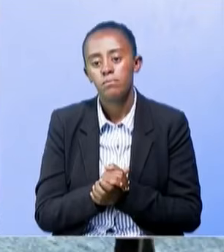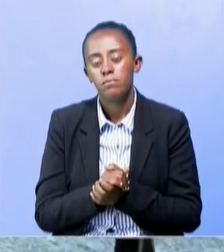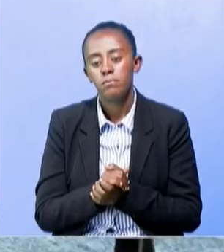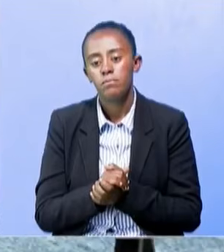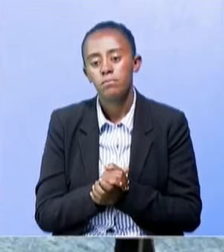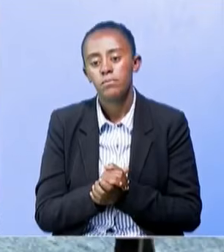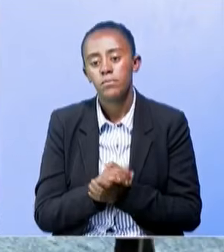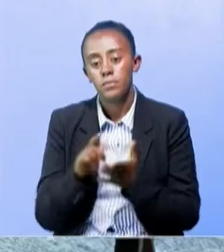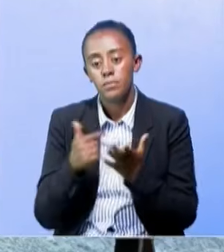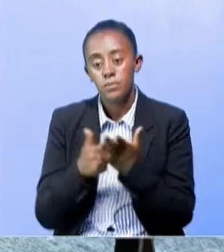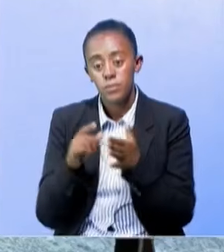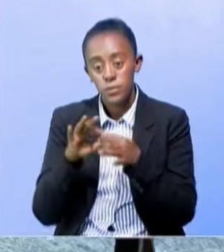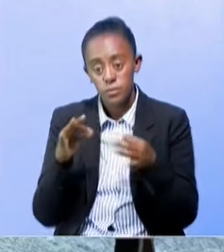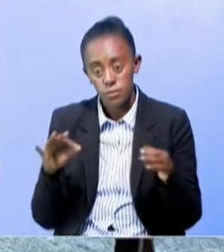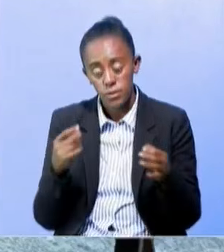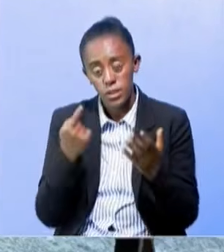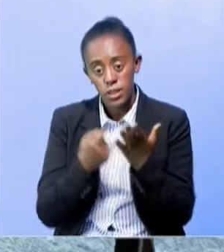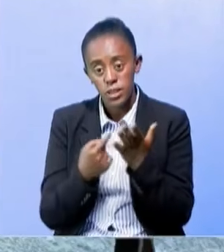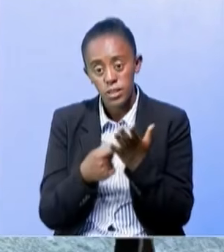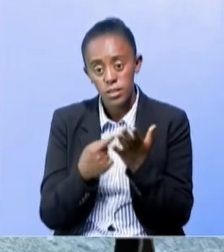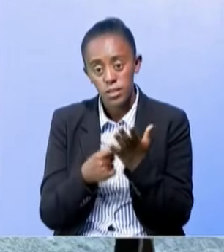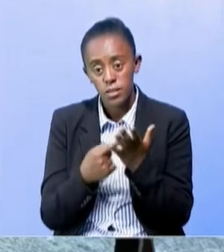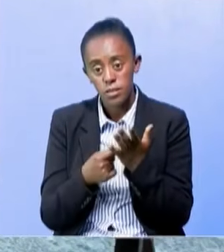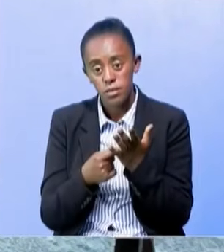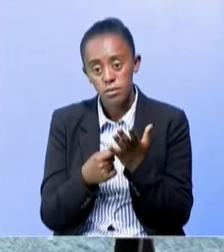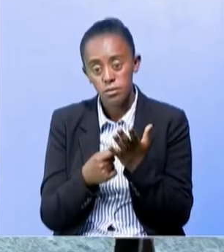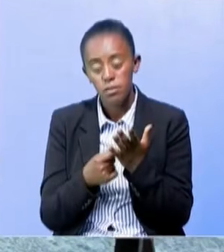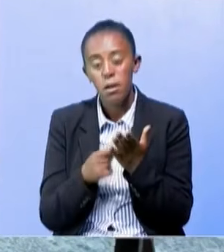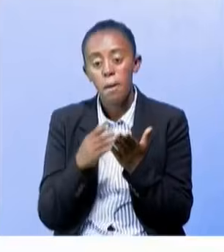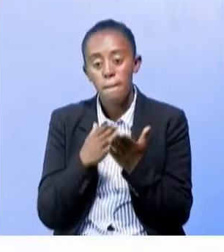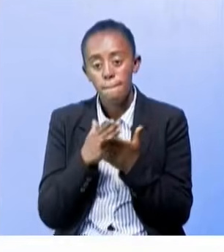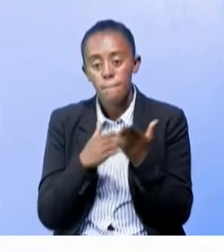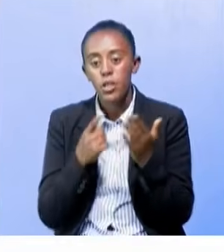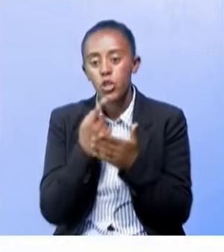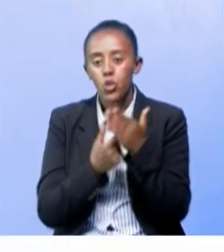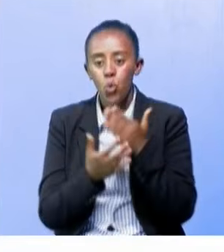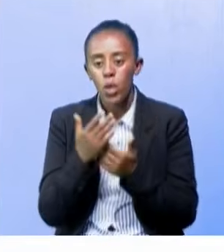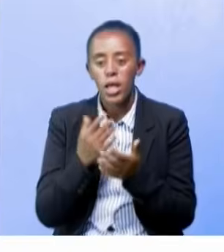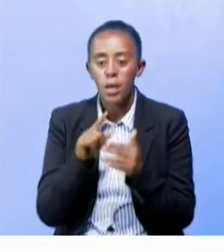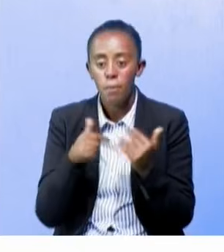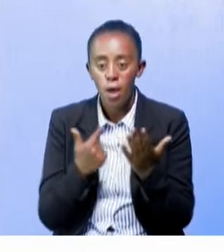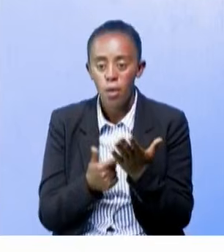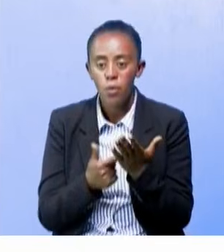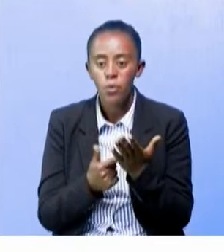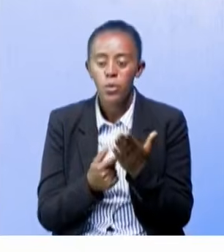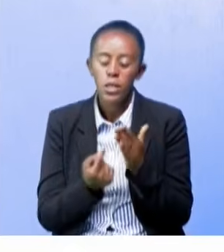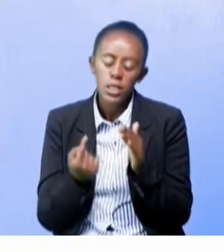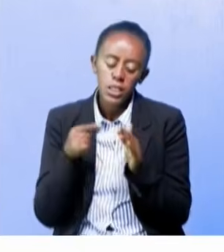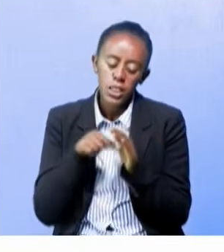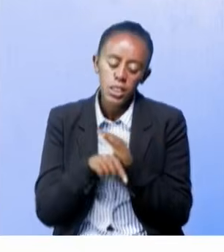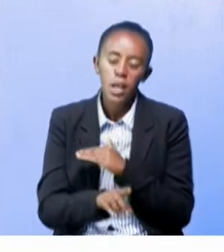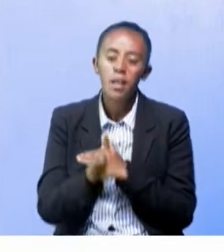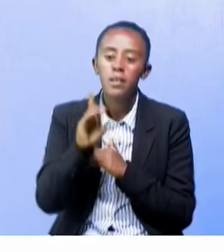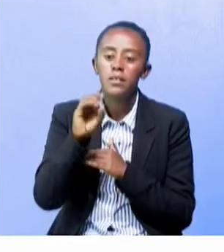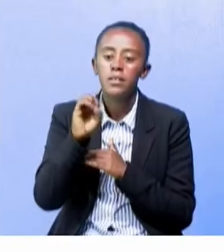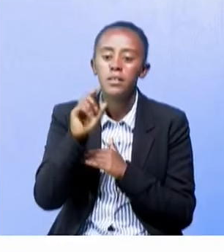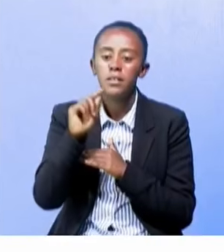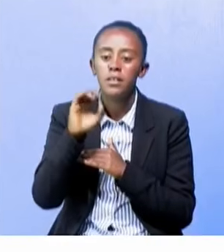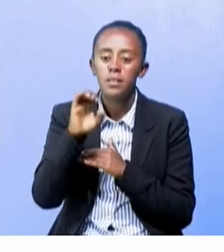In this sentence, or maybe in this part, we're talking about what? Details.